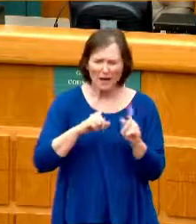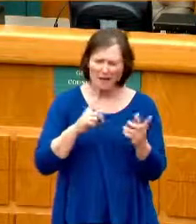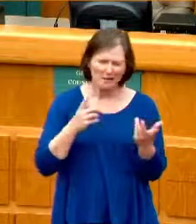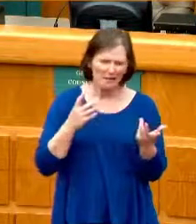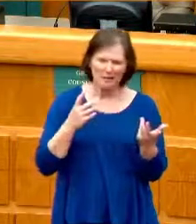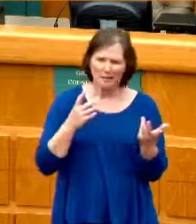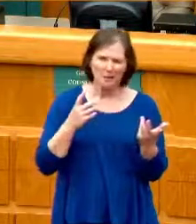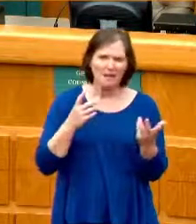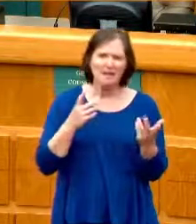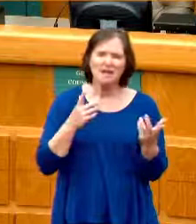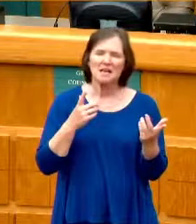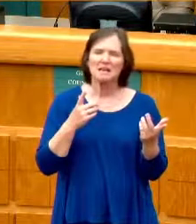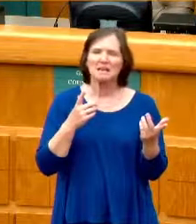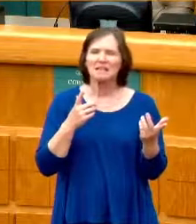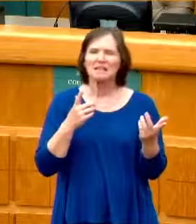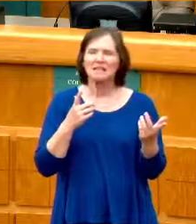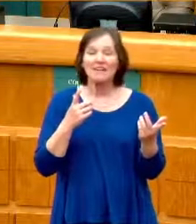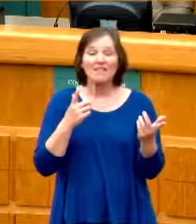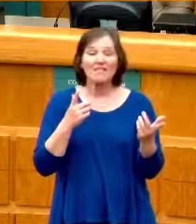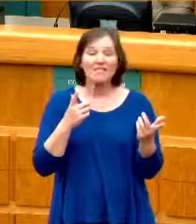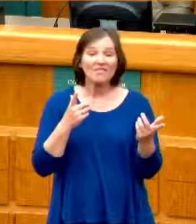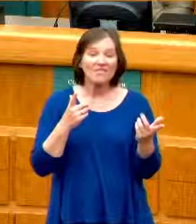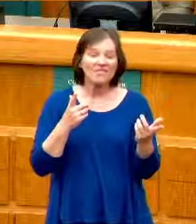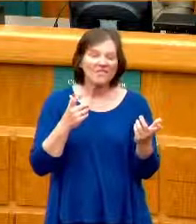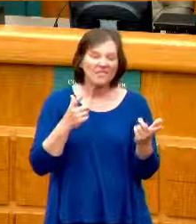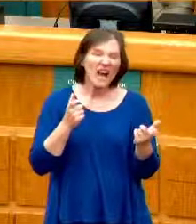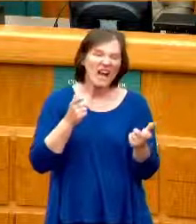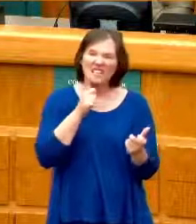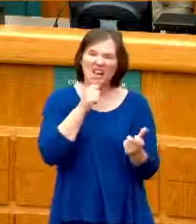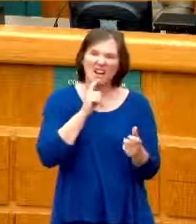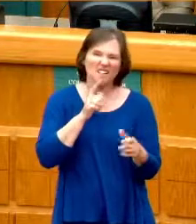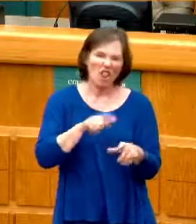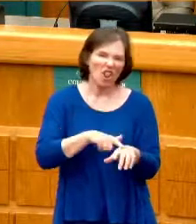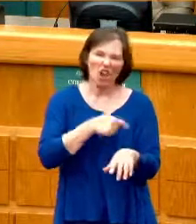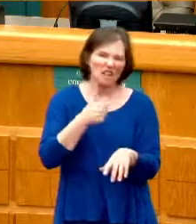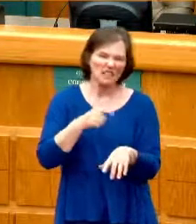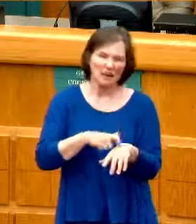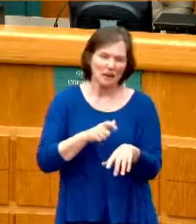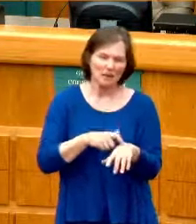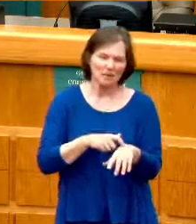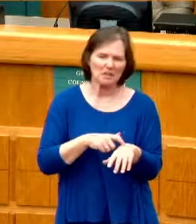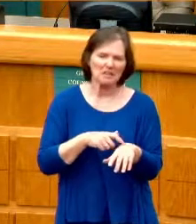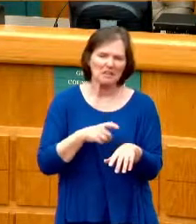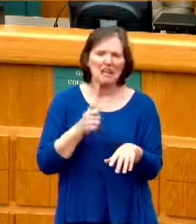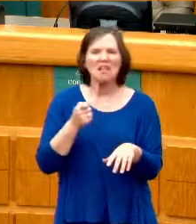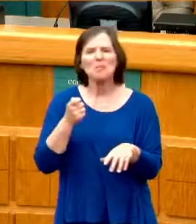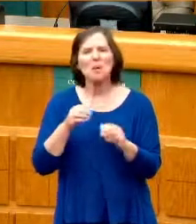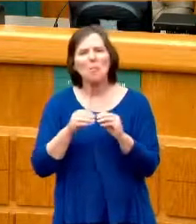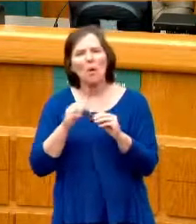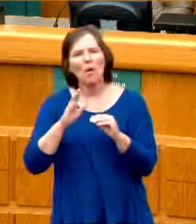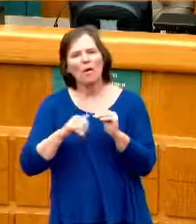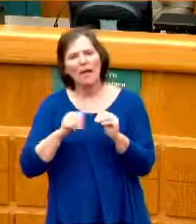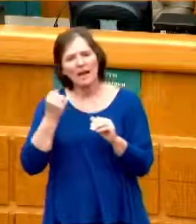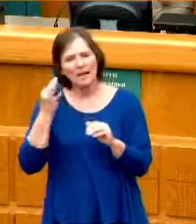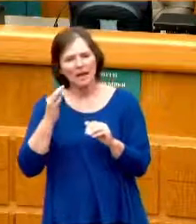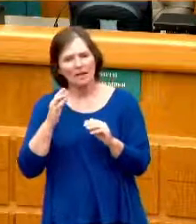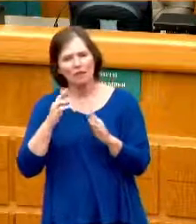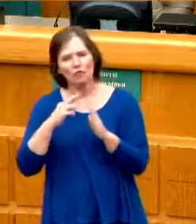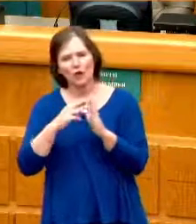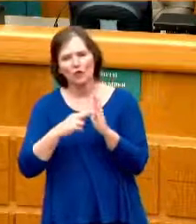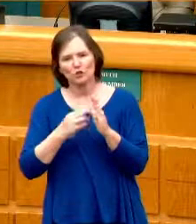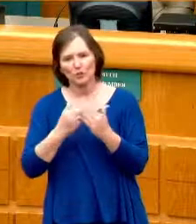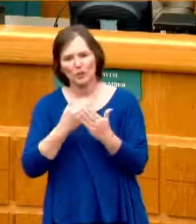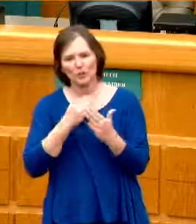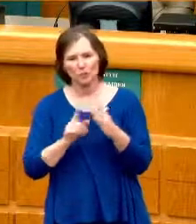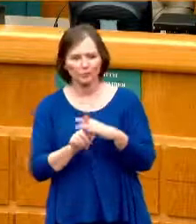minute to look at your QR and get you in to get you vaccinated, and then you wait your 15 minutes. So people also